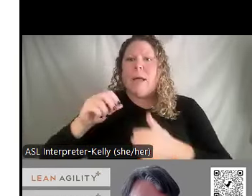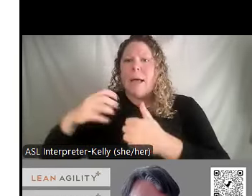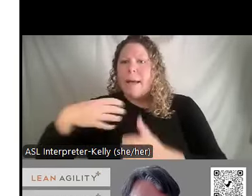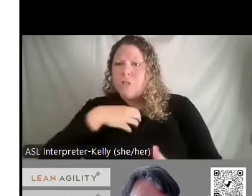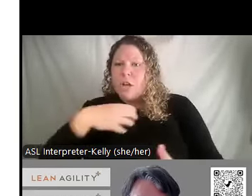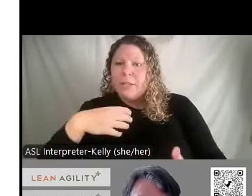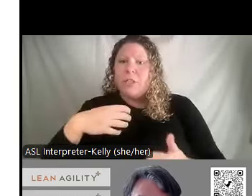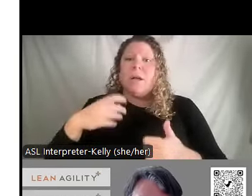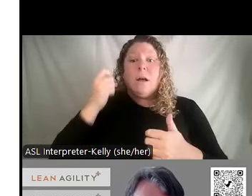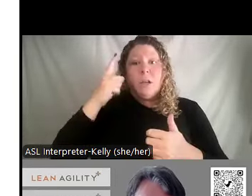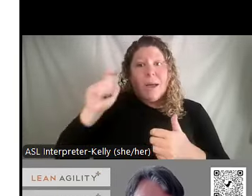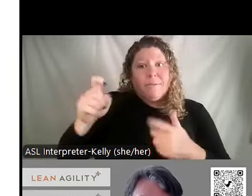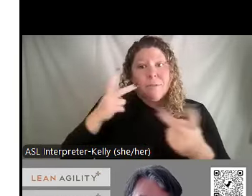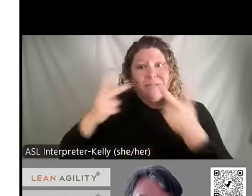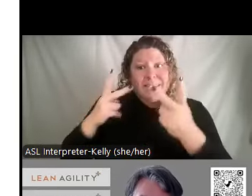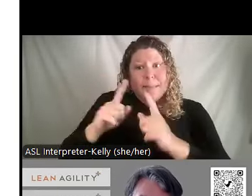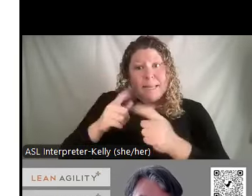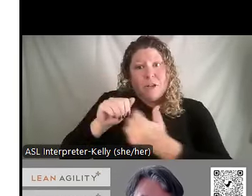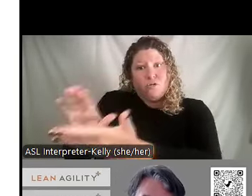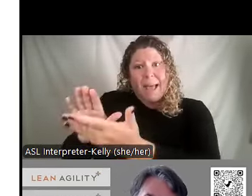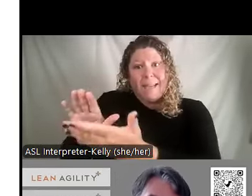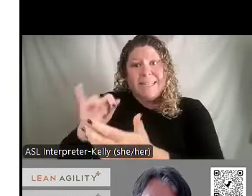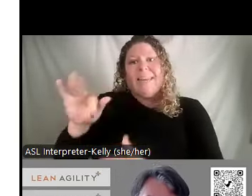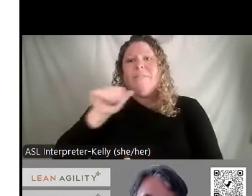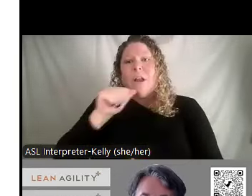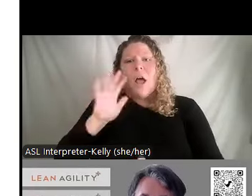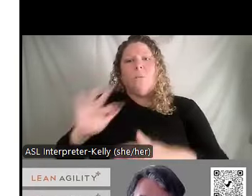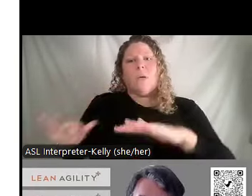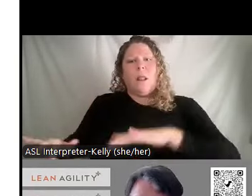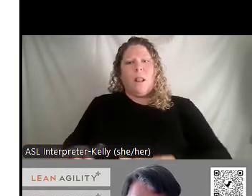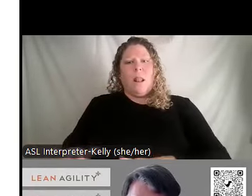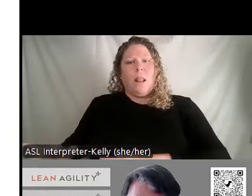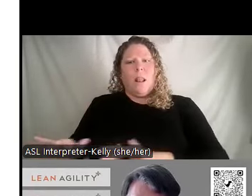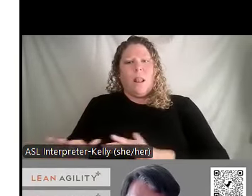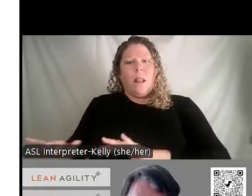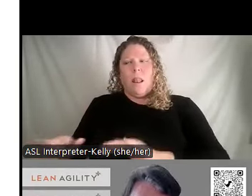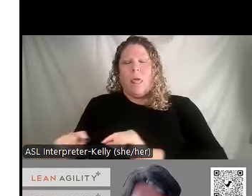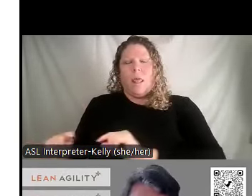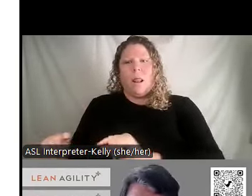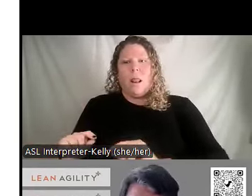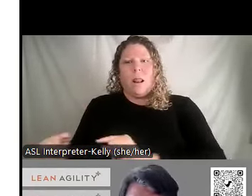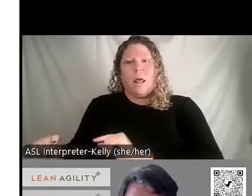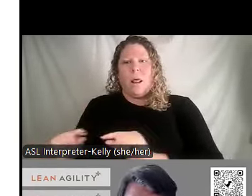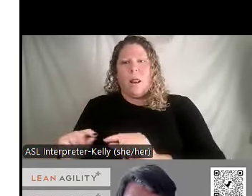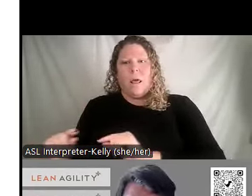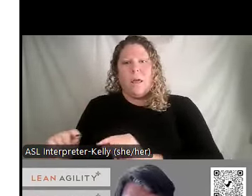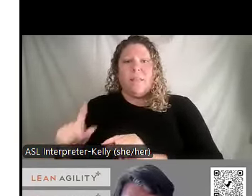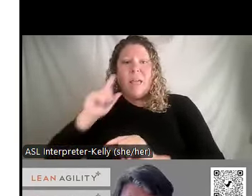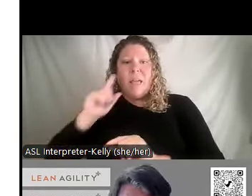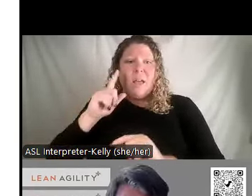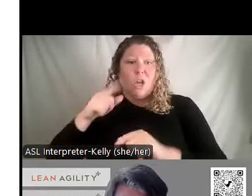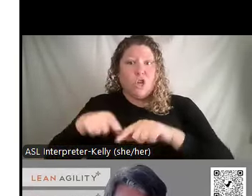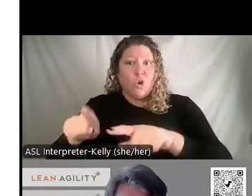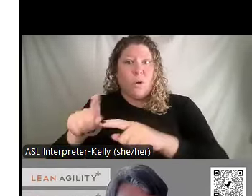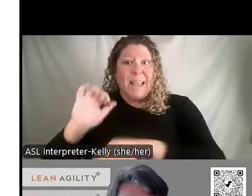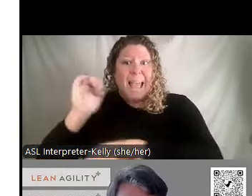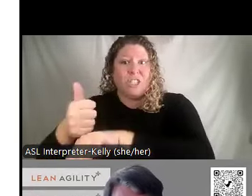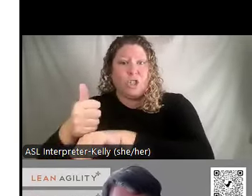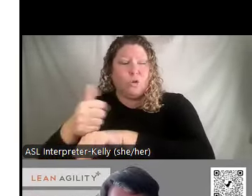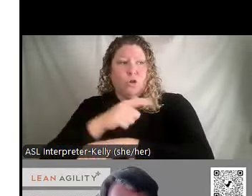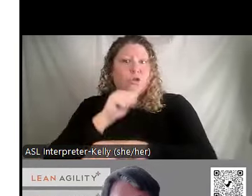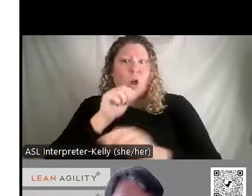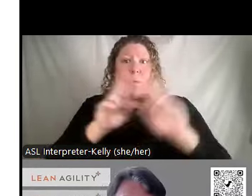and visibly, they will go underground, and they will deal with you later on, usually in execution when you're not ready for them.